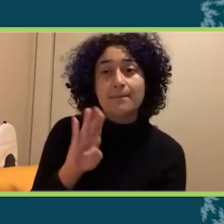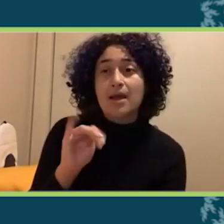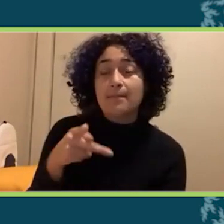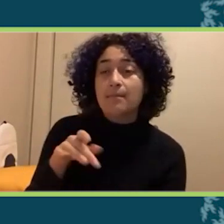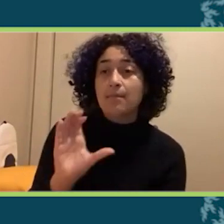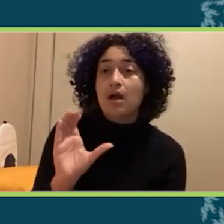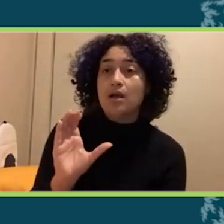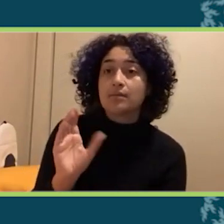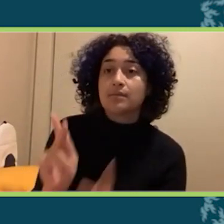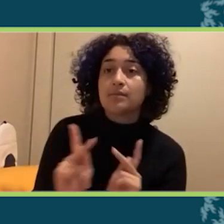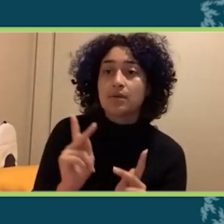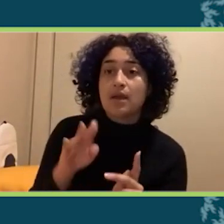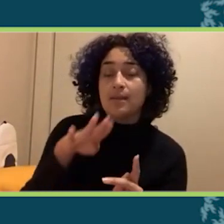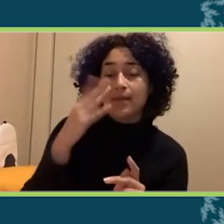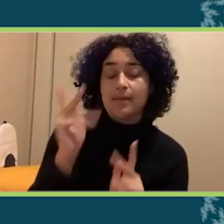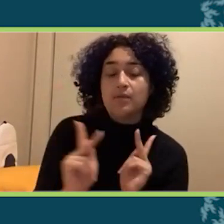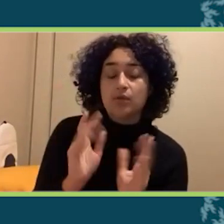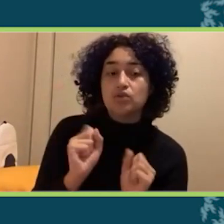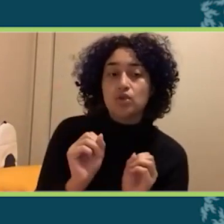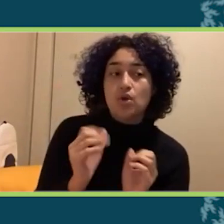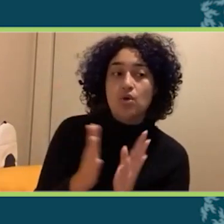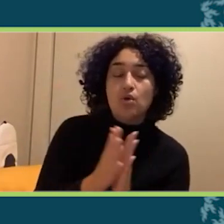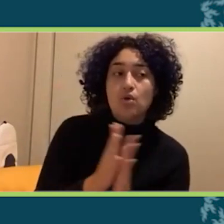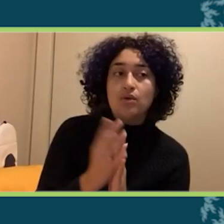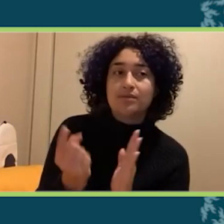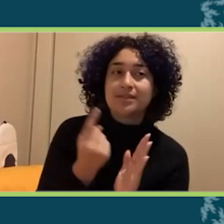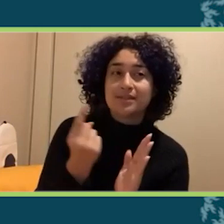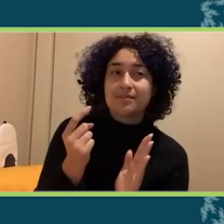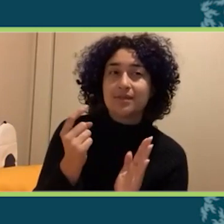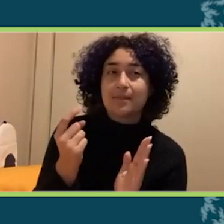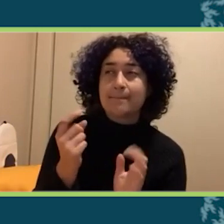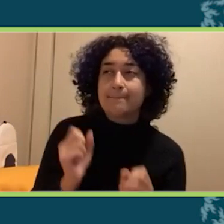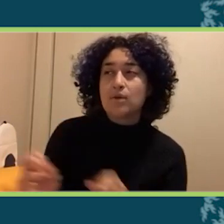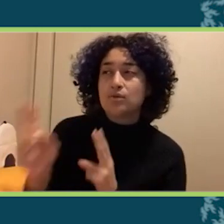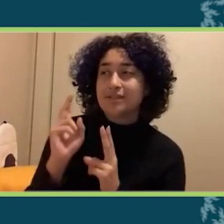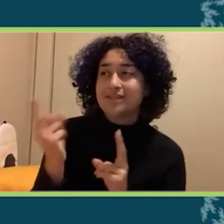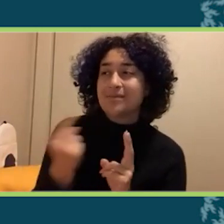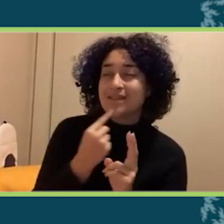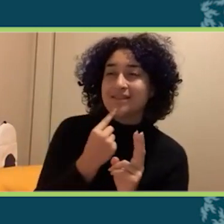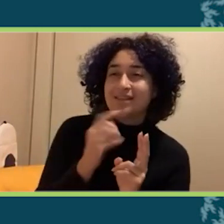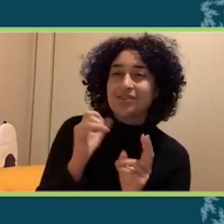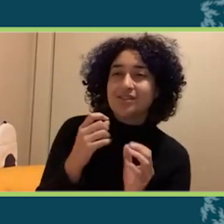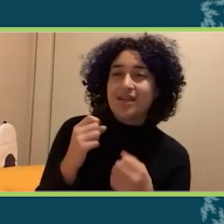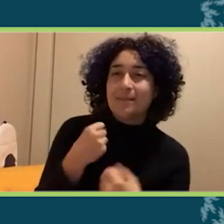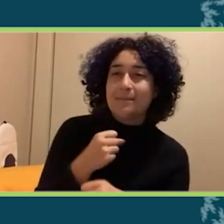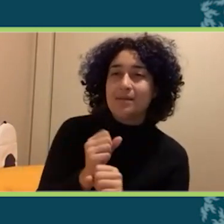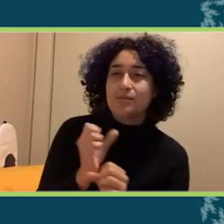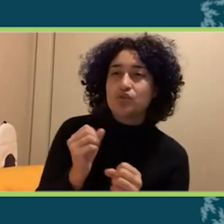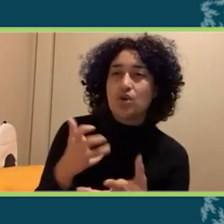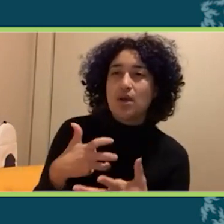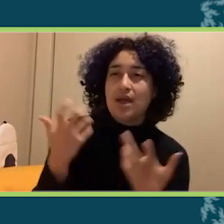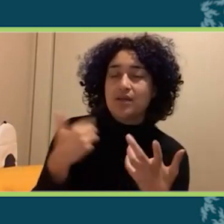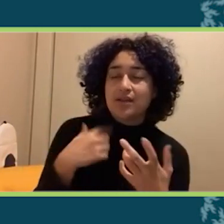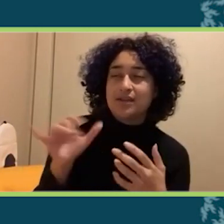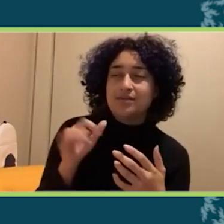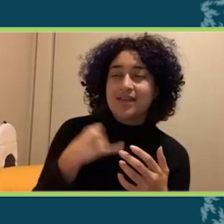folks, Black folks. And so there was somebody posted something that said, that just like made me so angry. And I was like, if I